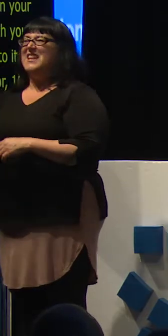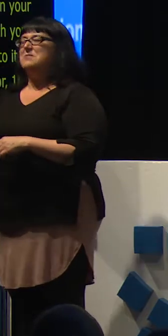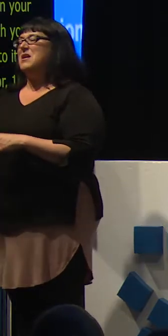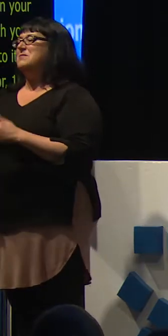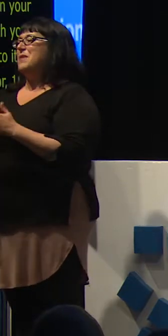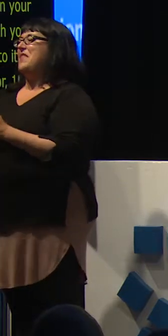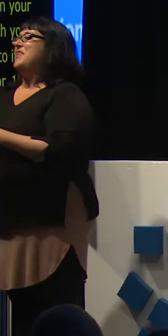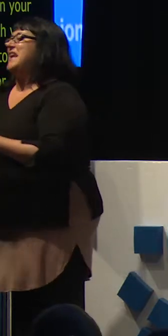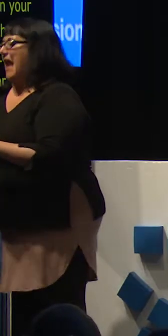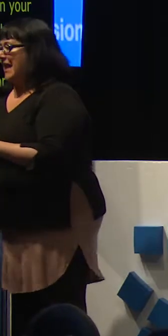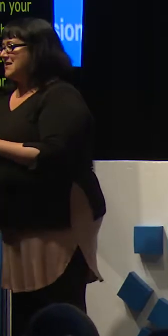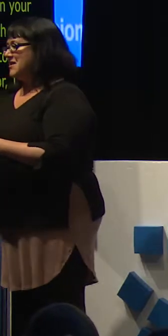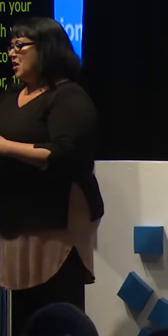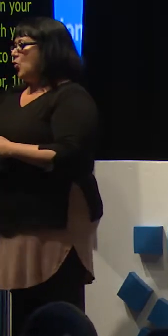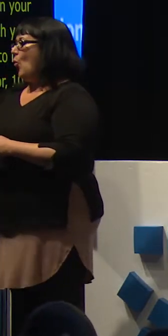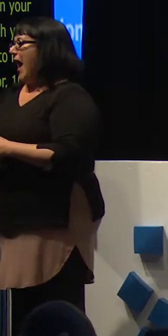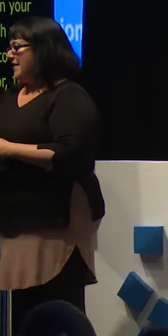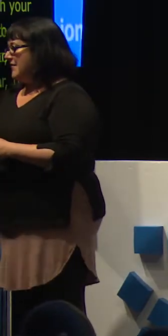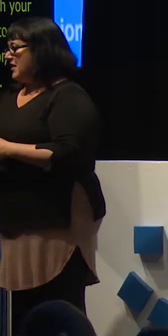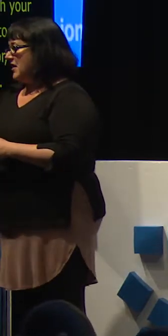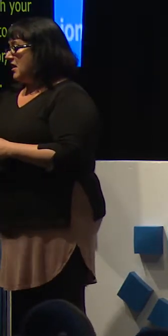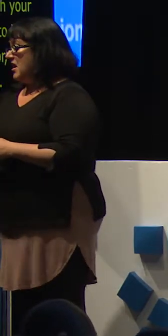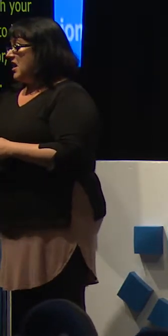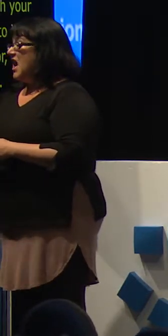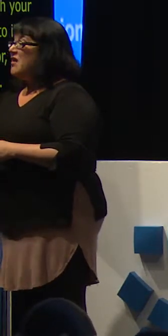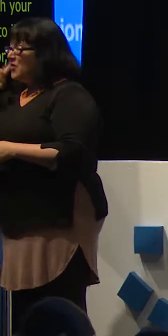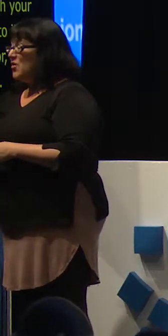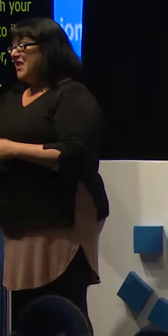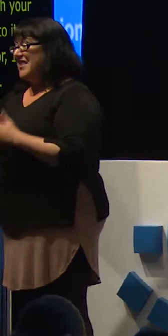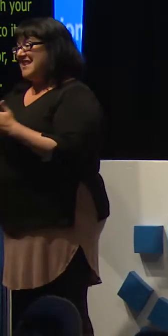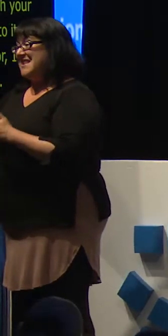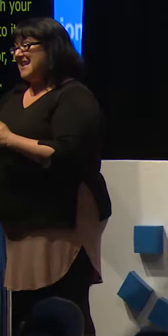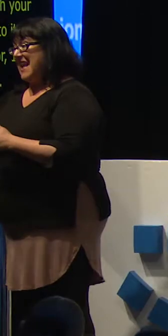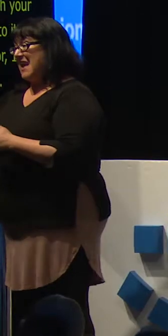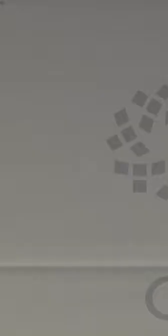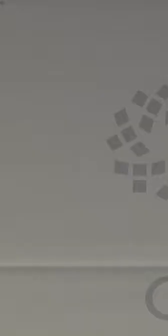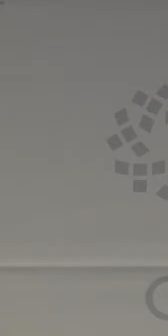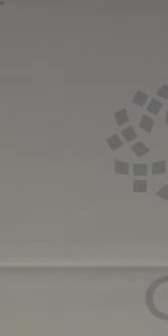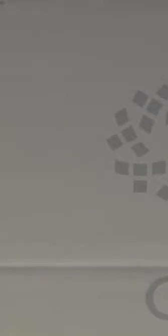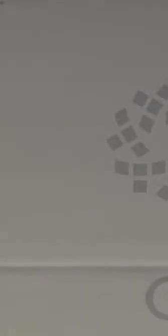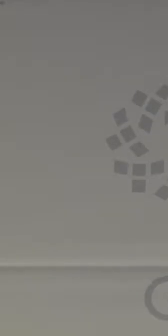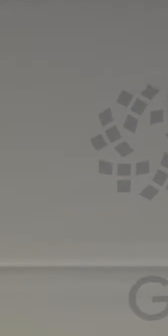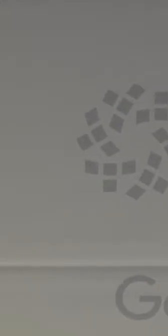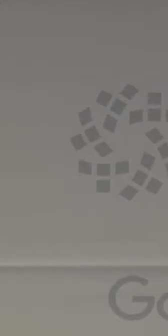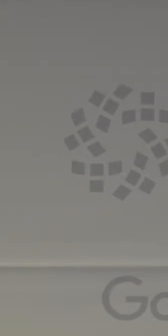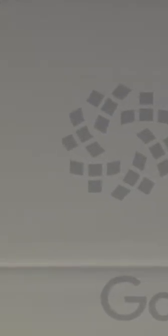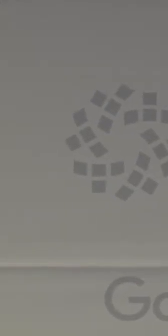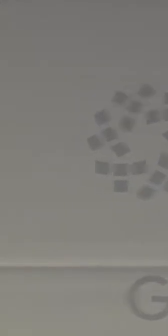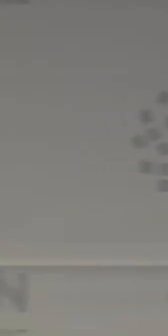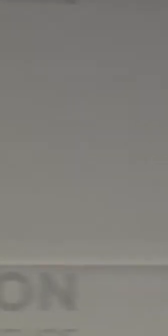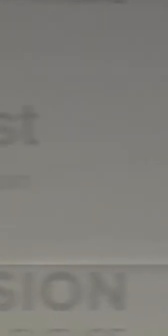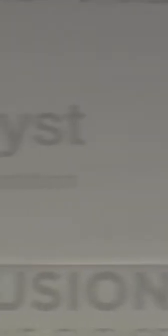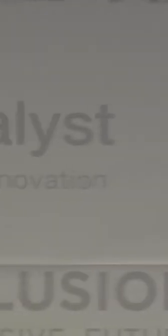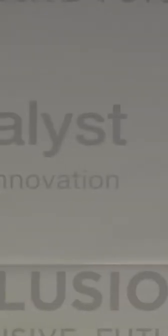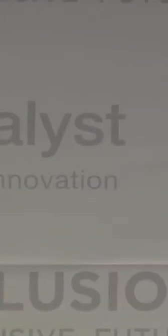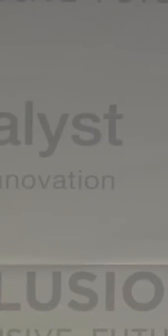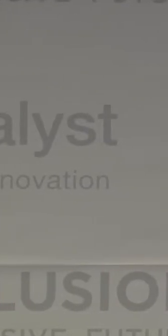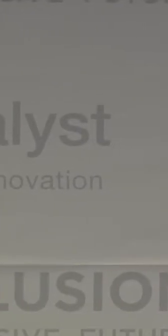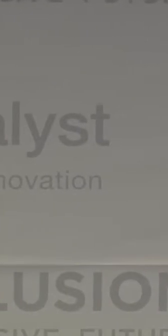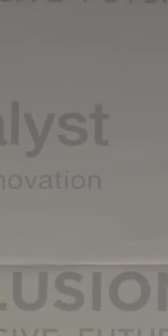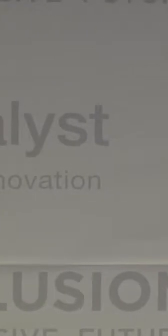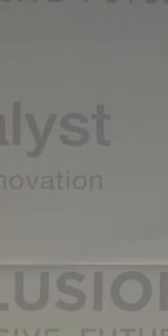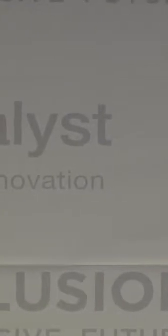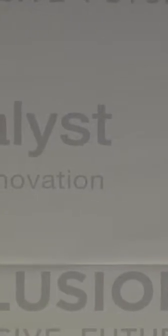wave. If you think it's the next wave, you are seriously behind, okay? It has been the wave. It's there